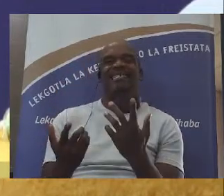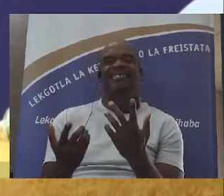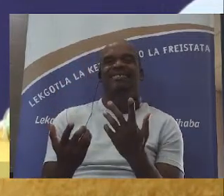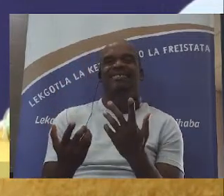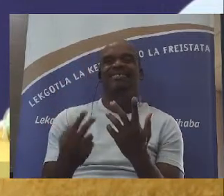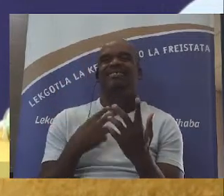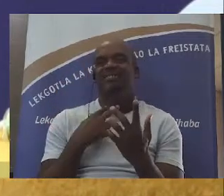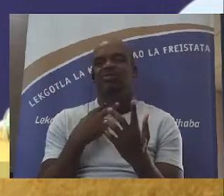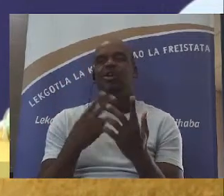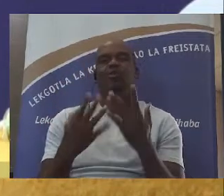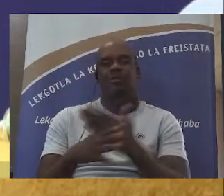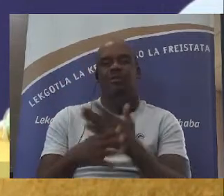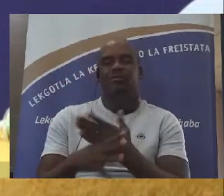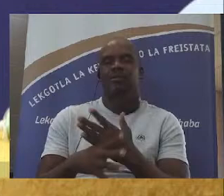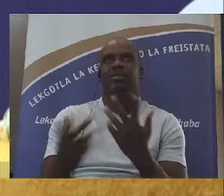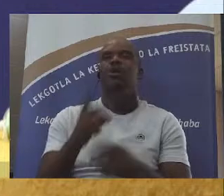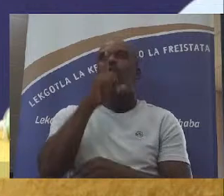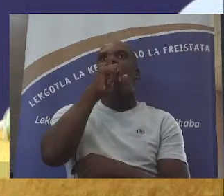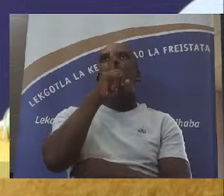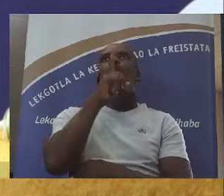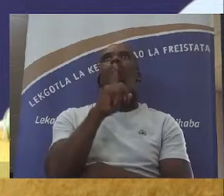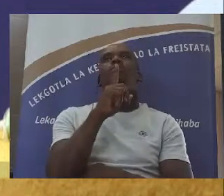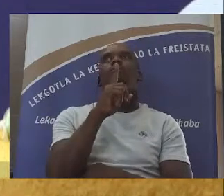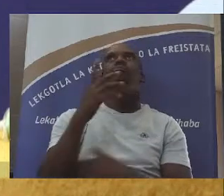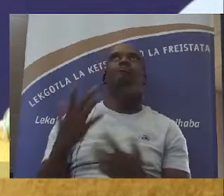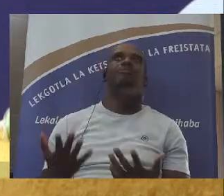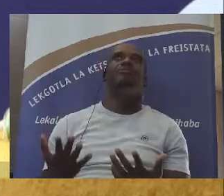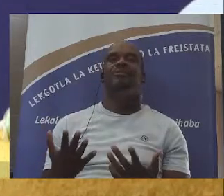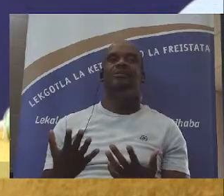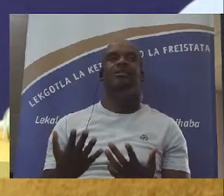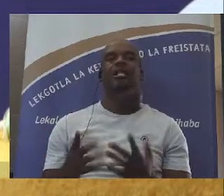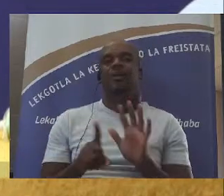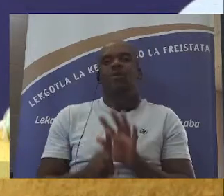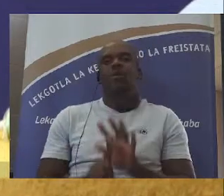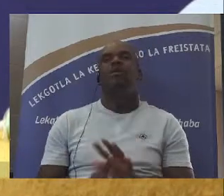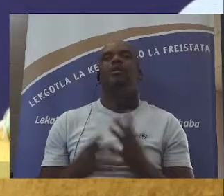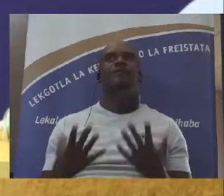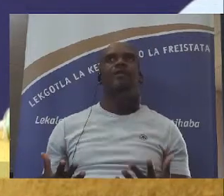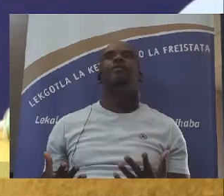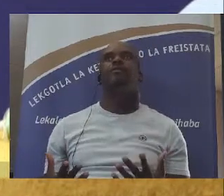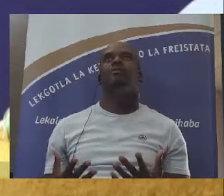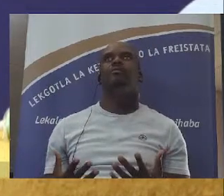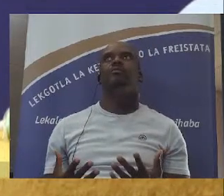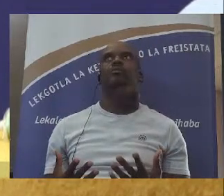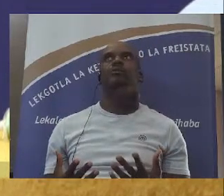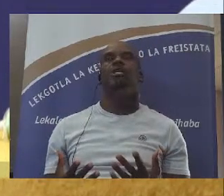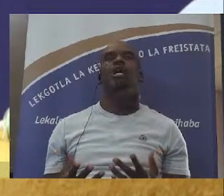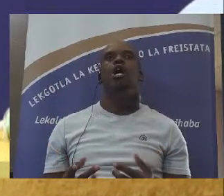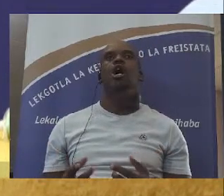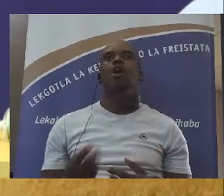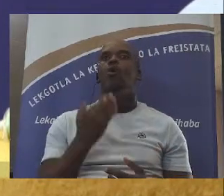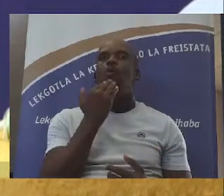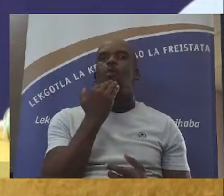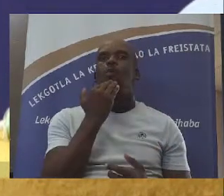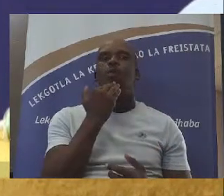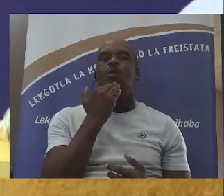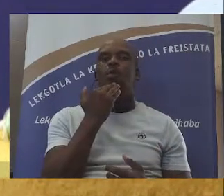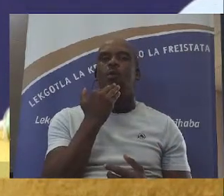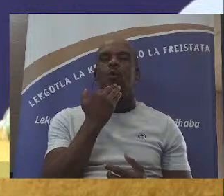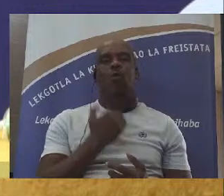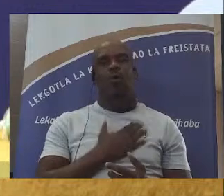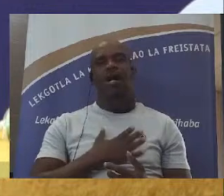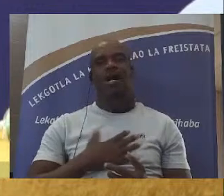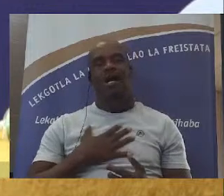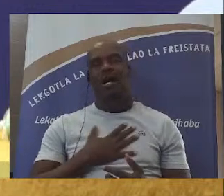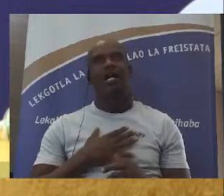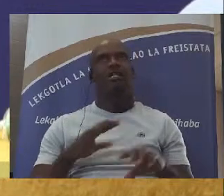bue re a thola ke mpa ke batla ho toboketsa fela hore mang wa rata kapa ha rate,